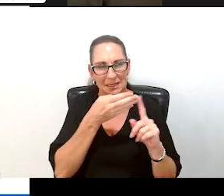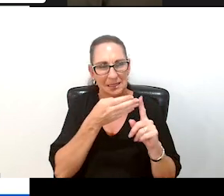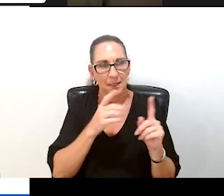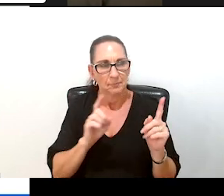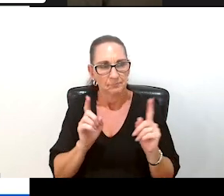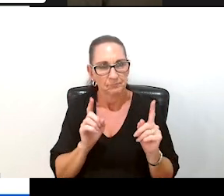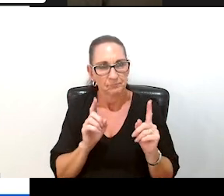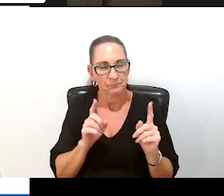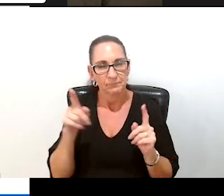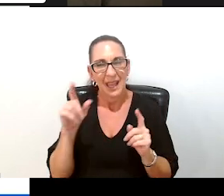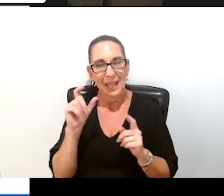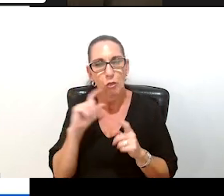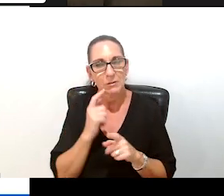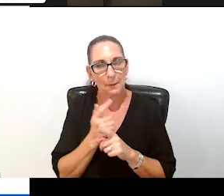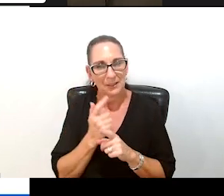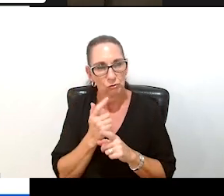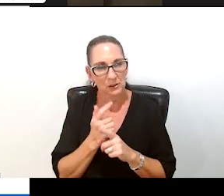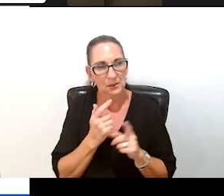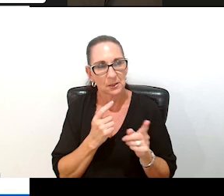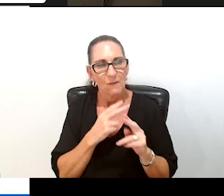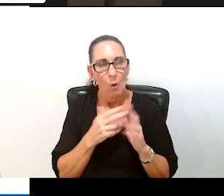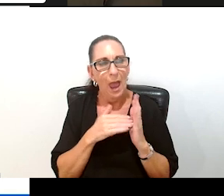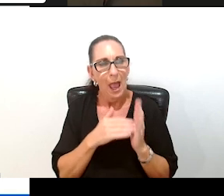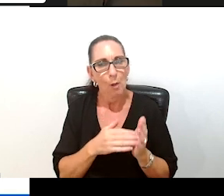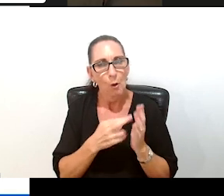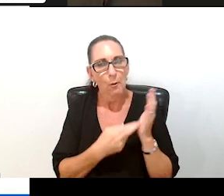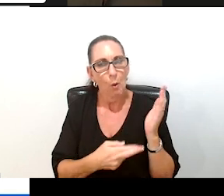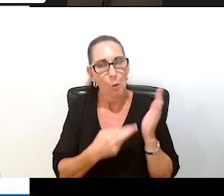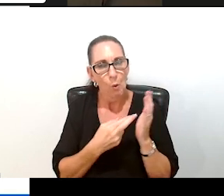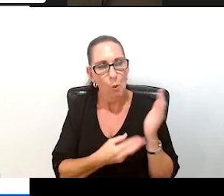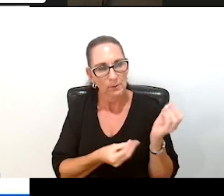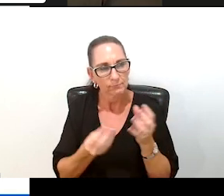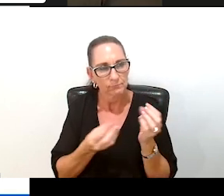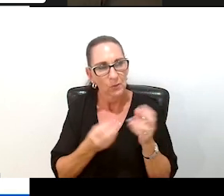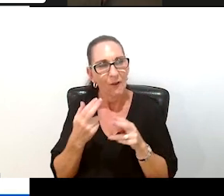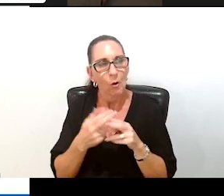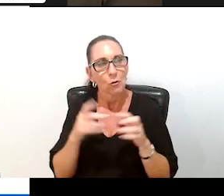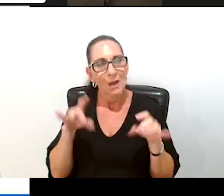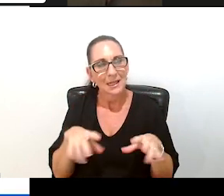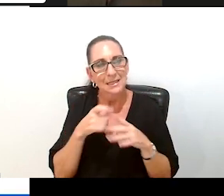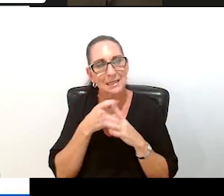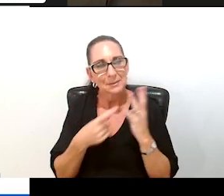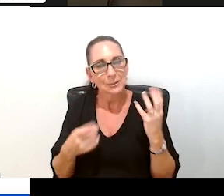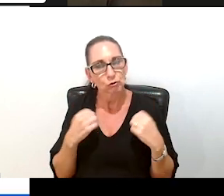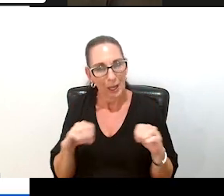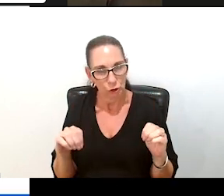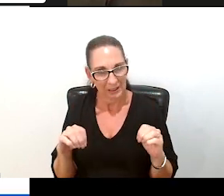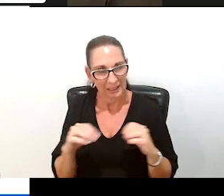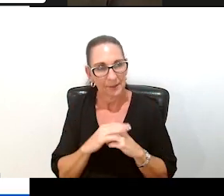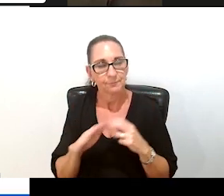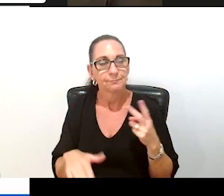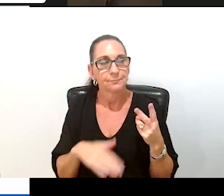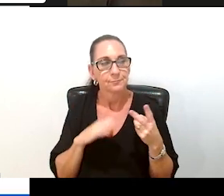are, as Catherine just mentioned, firstly to help reporting against Australia's disability strategy, and then to